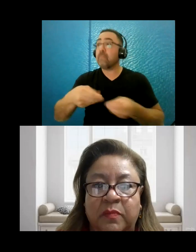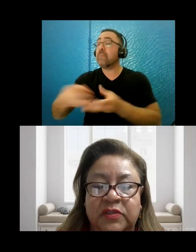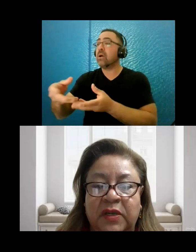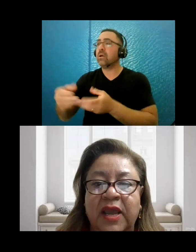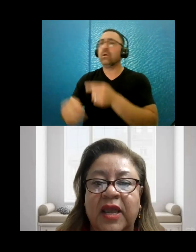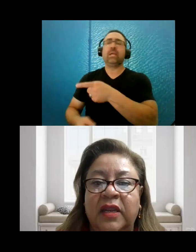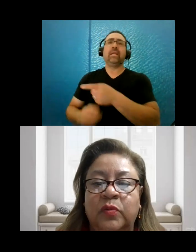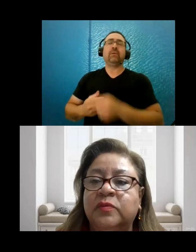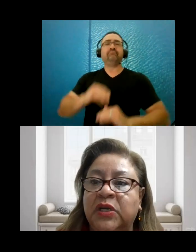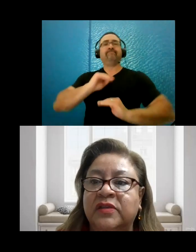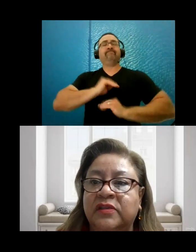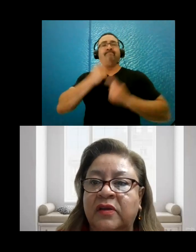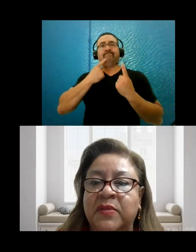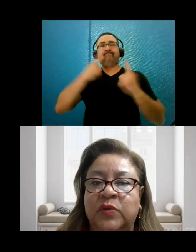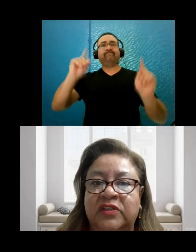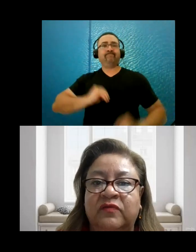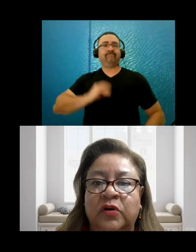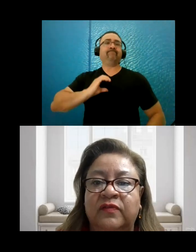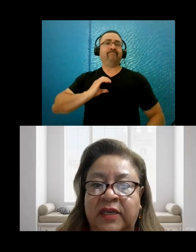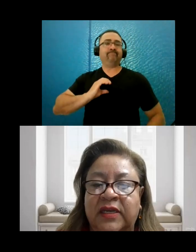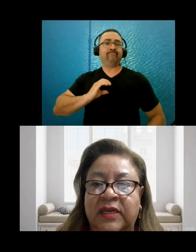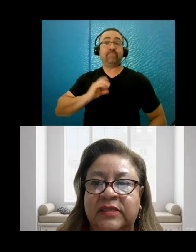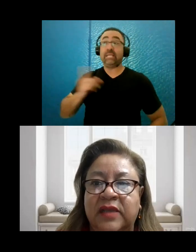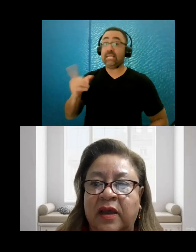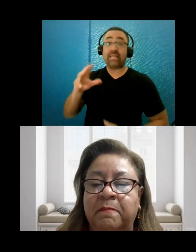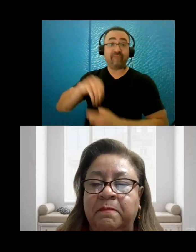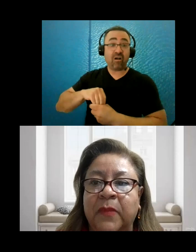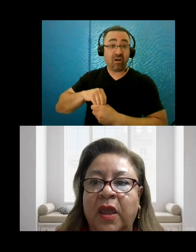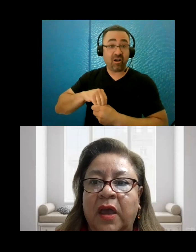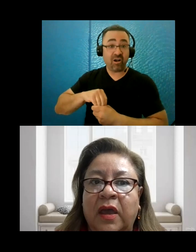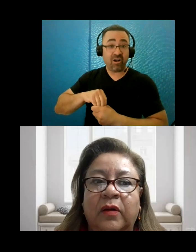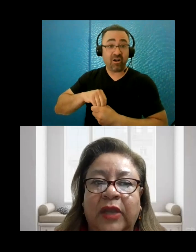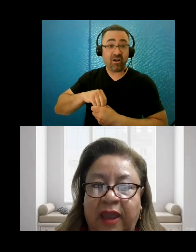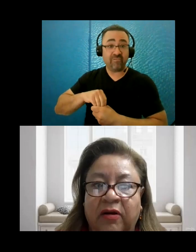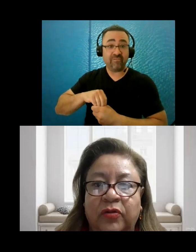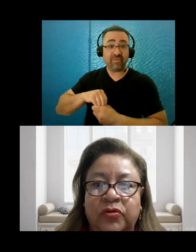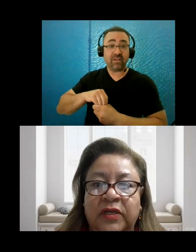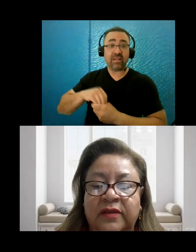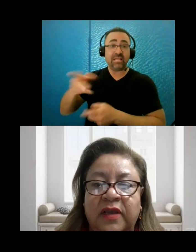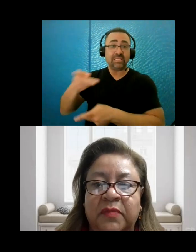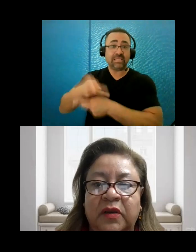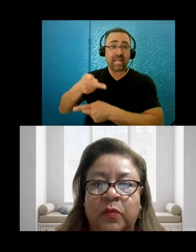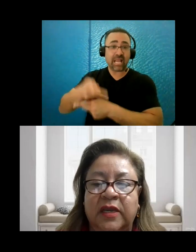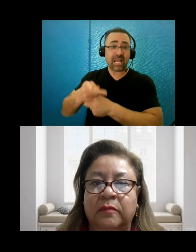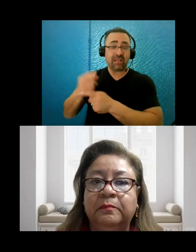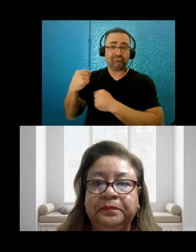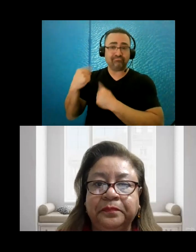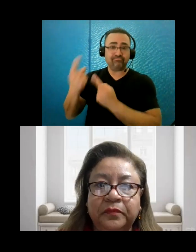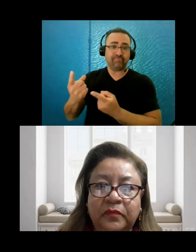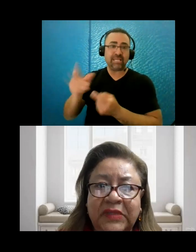that accomplishment. And it was because Idmas was involved in his care during the time that he was